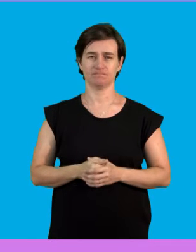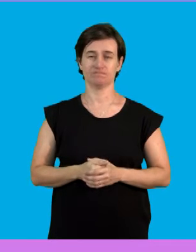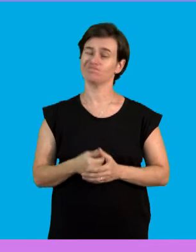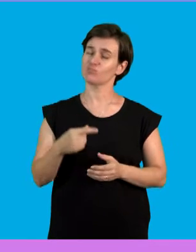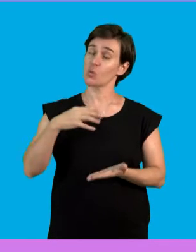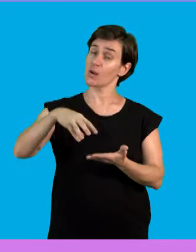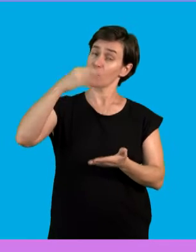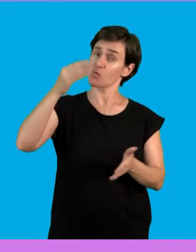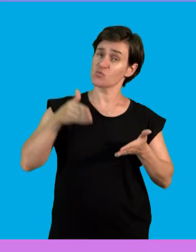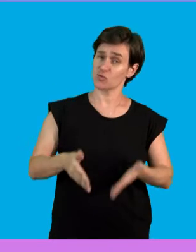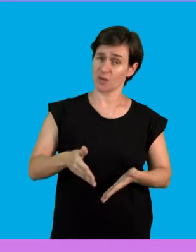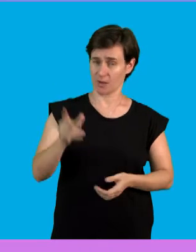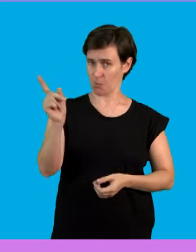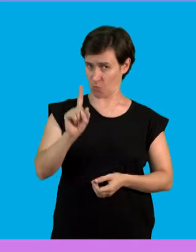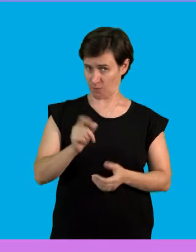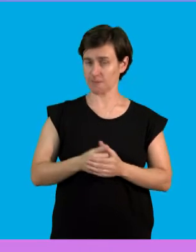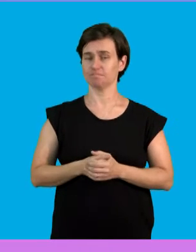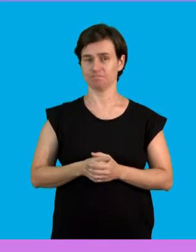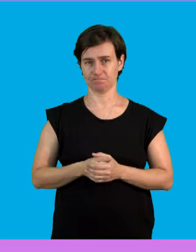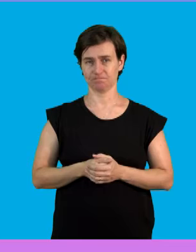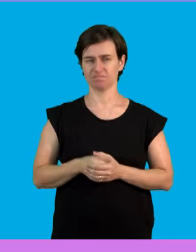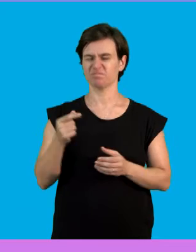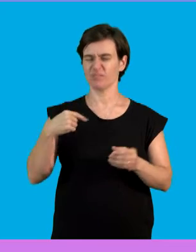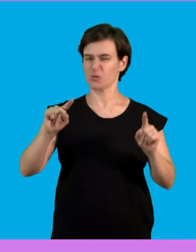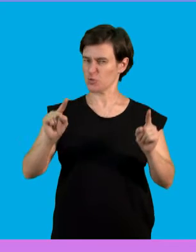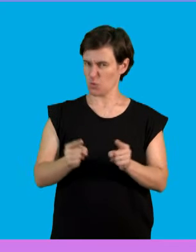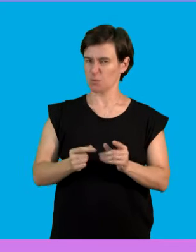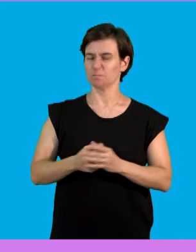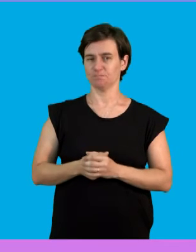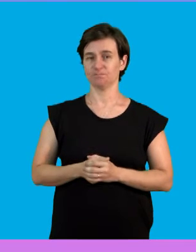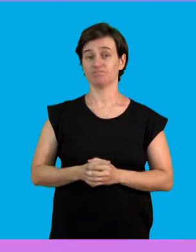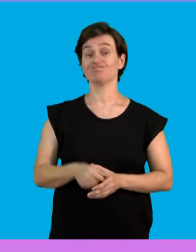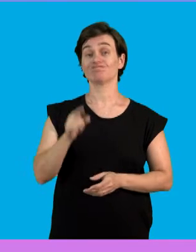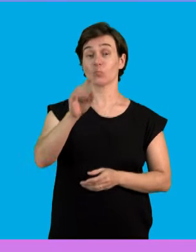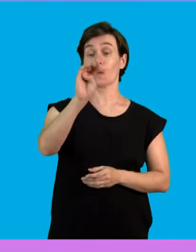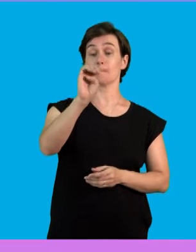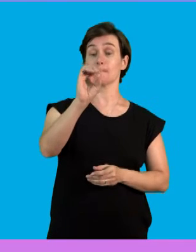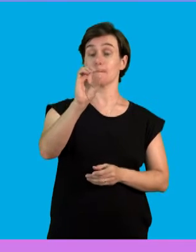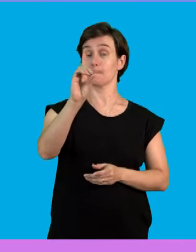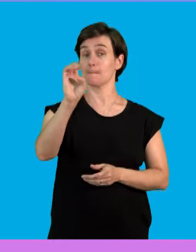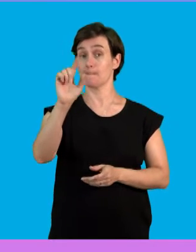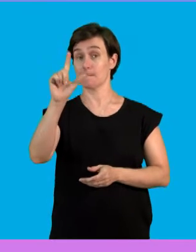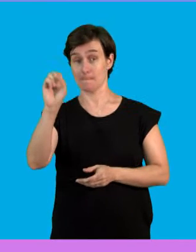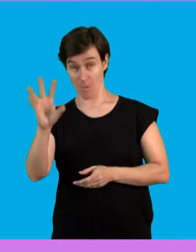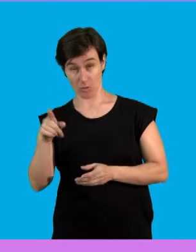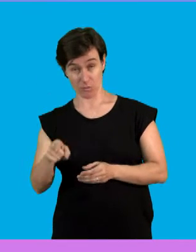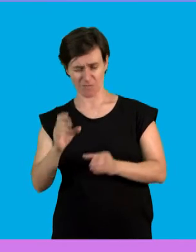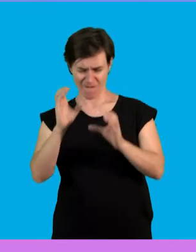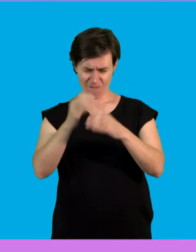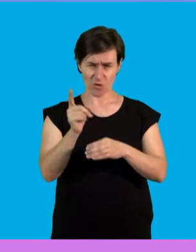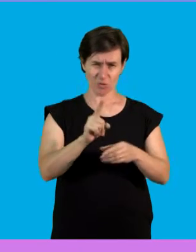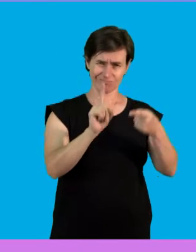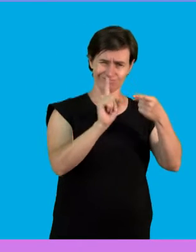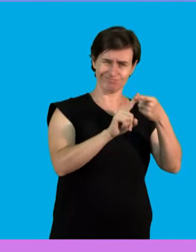What is on the menu for today? It's going to be quite short. We are looking at models, but specifically